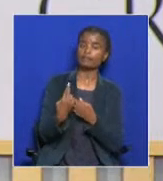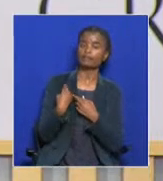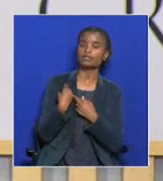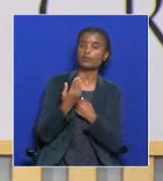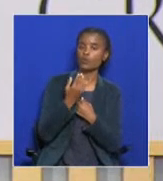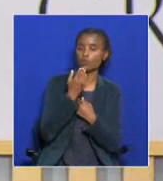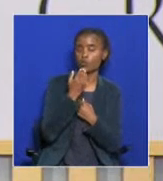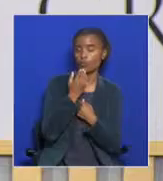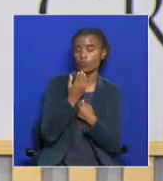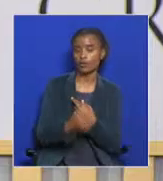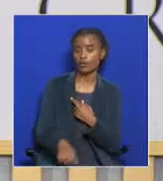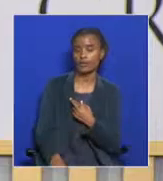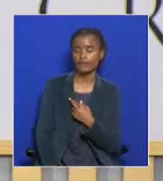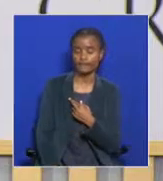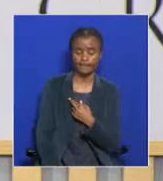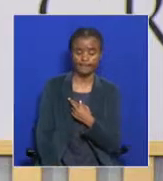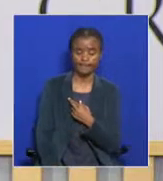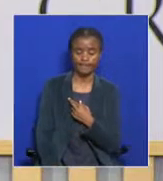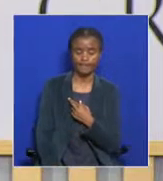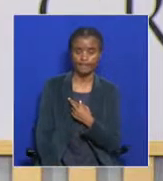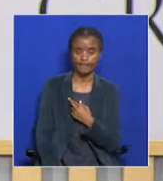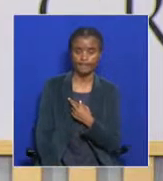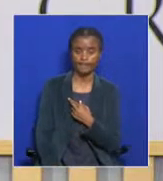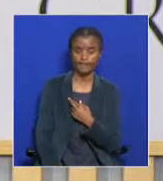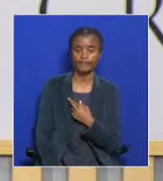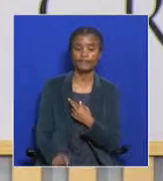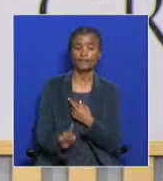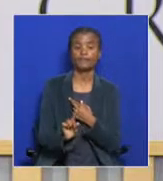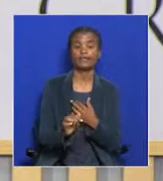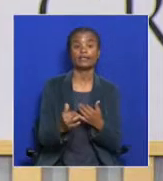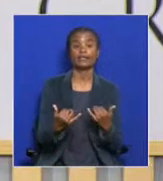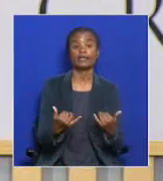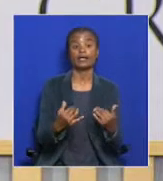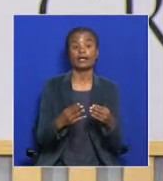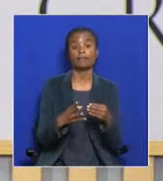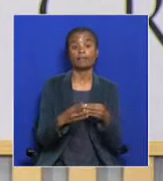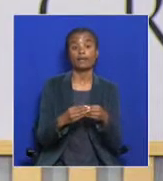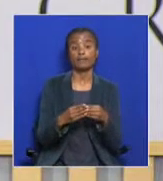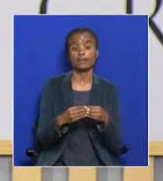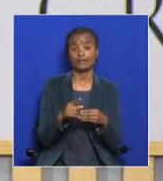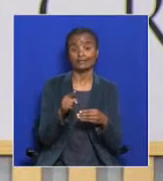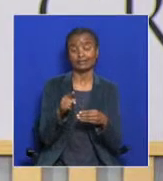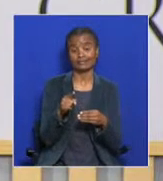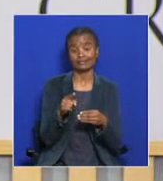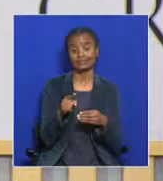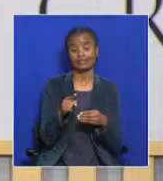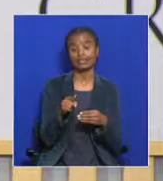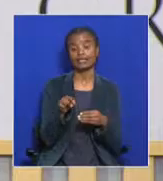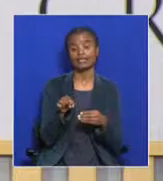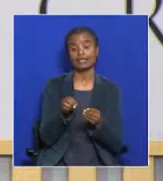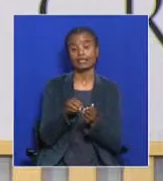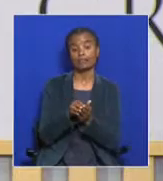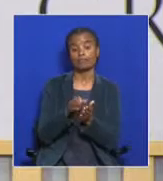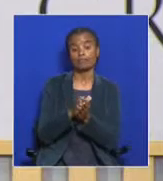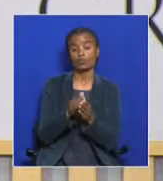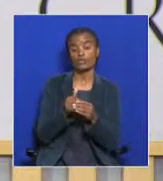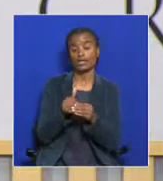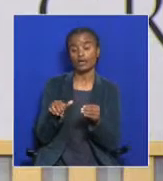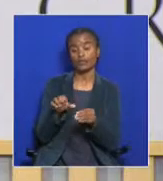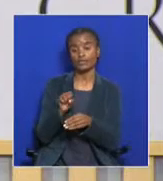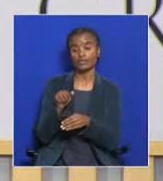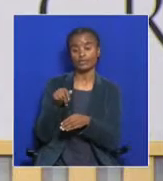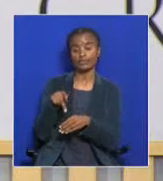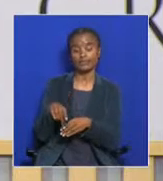Strictly speaking, the member that booked out the exhibits from the SAP 13, and once again, I'm not pointing fingers or shying away